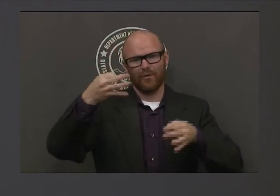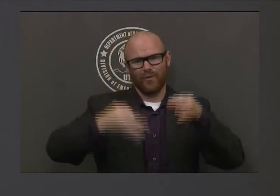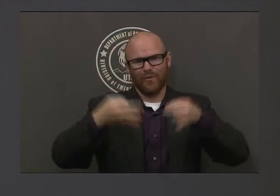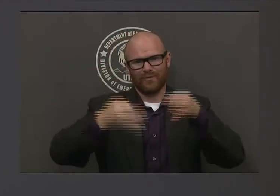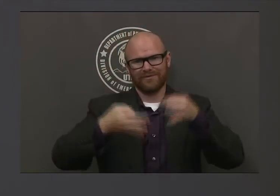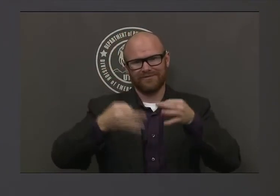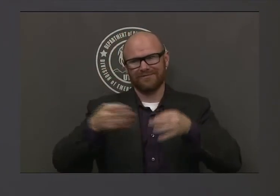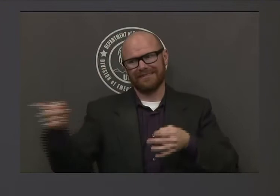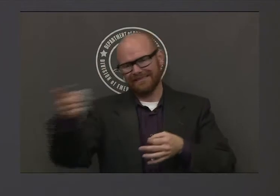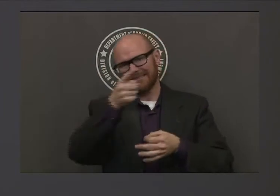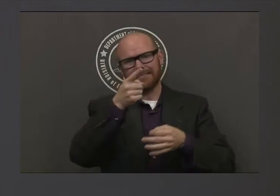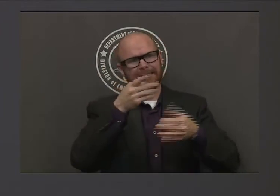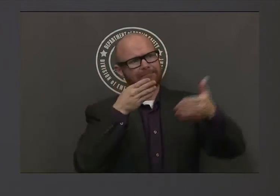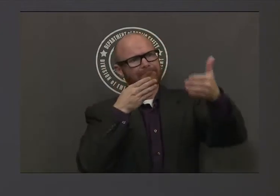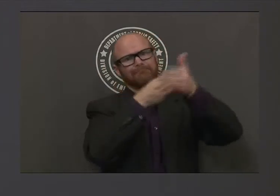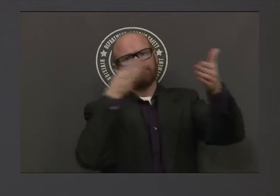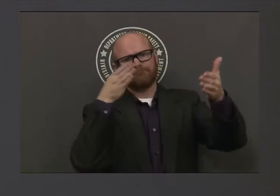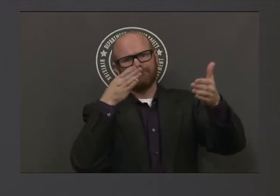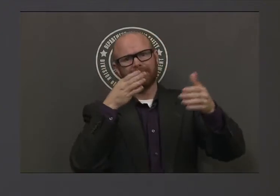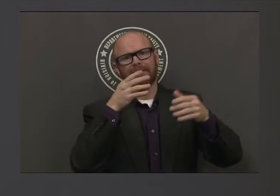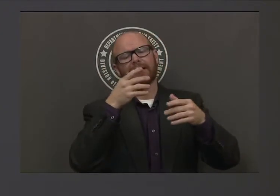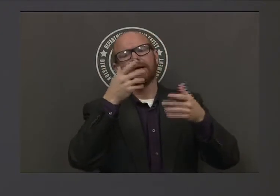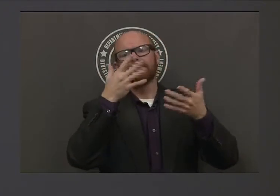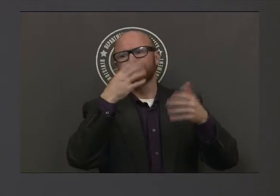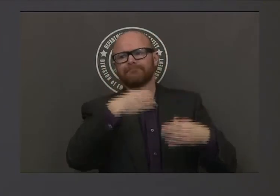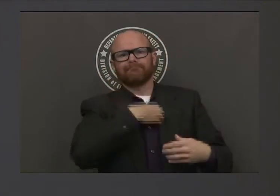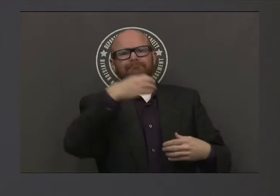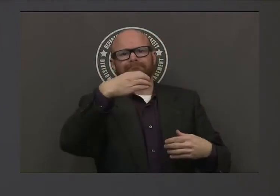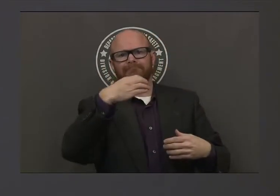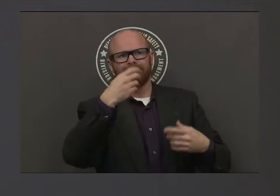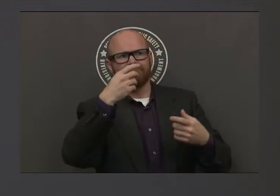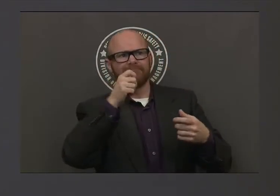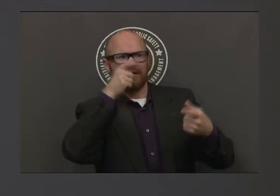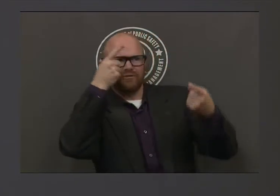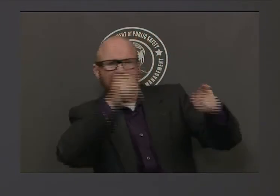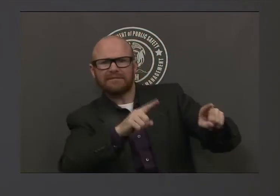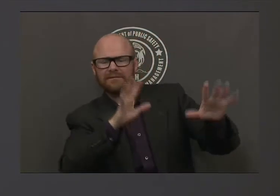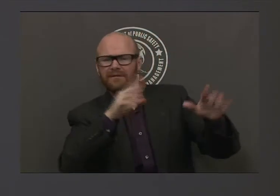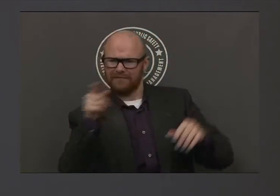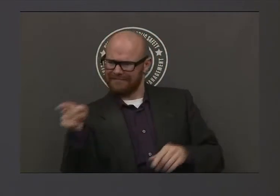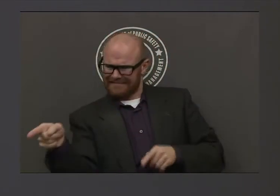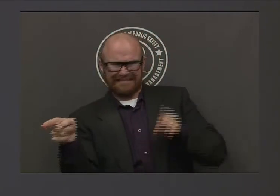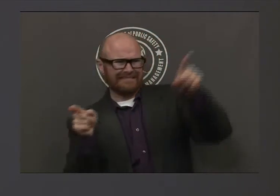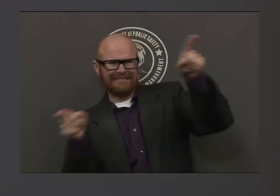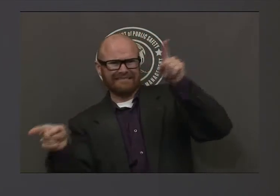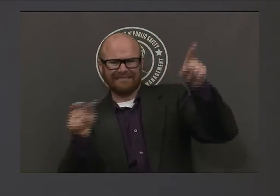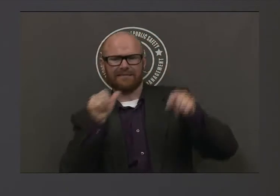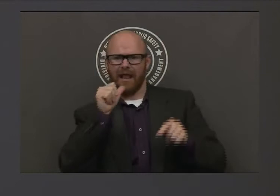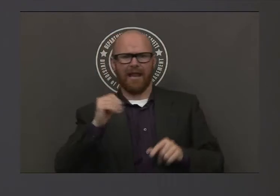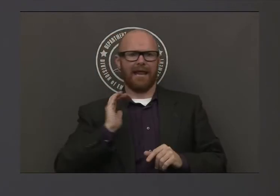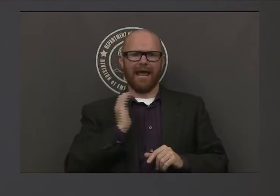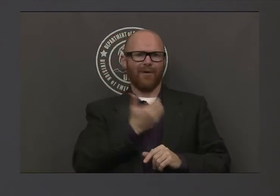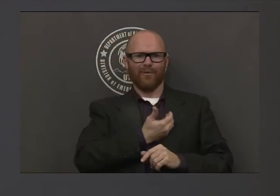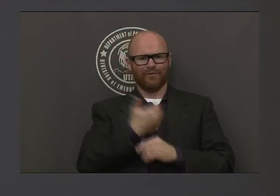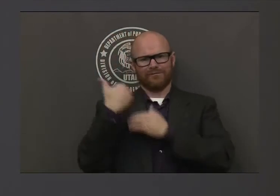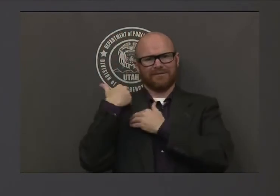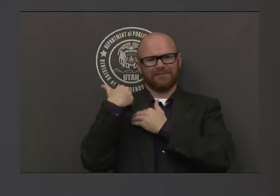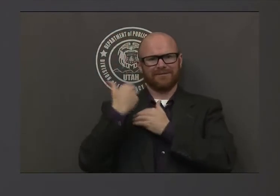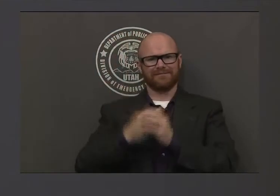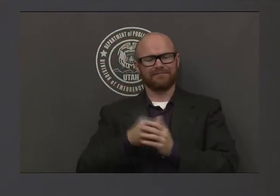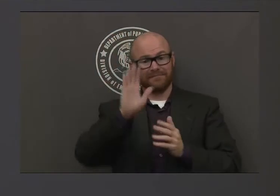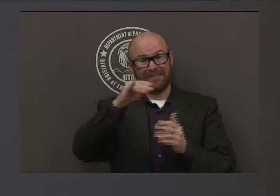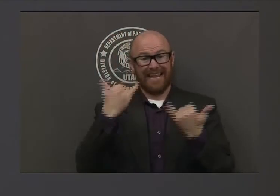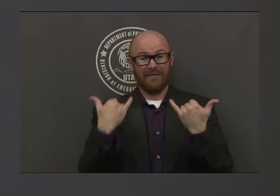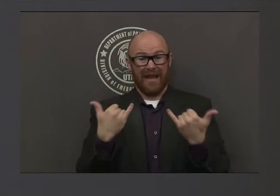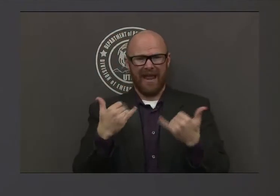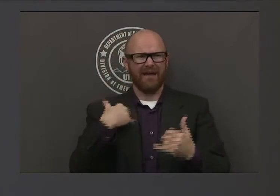and have the courts make a decision on what's correct or false under the law. That's happening. I know there's like 30